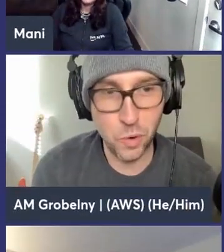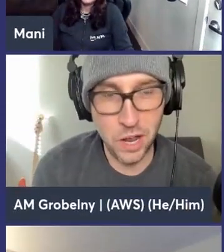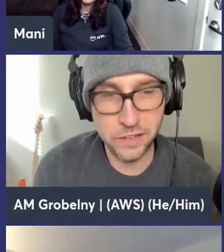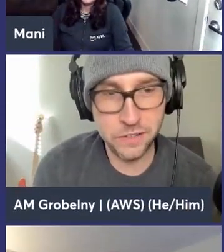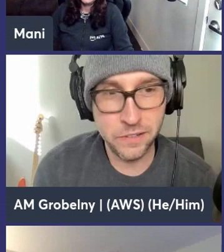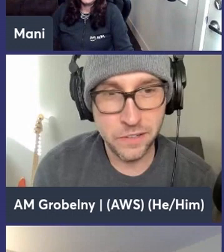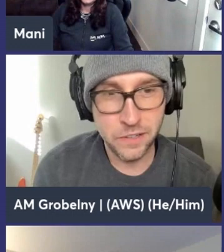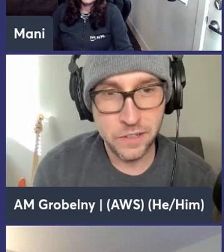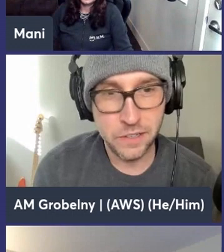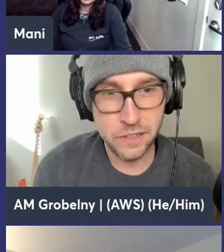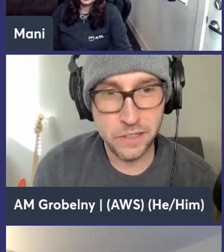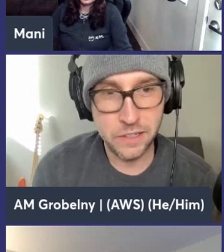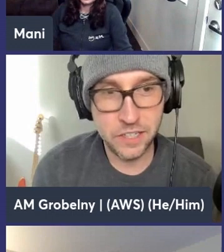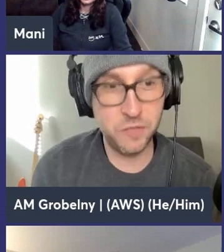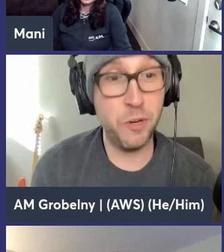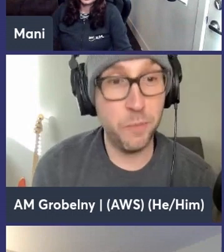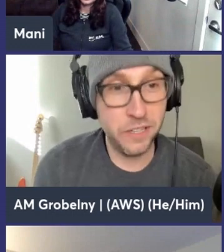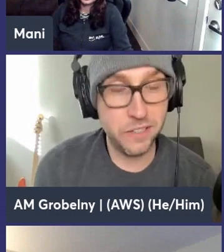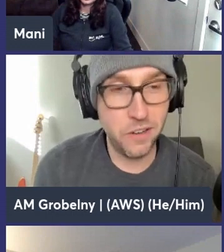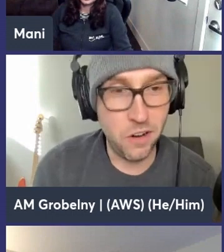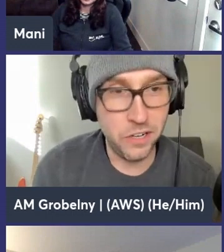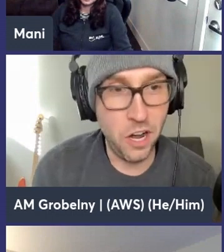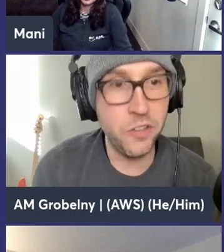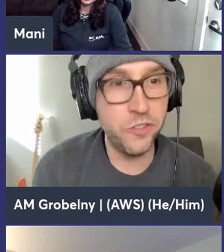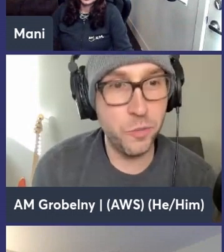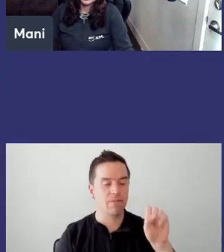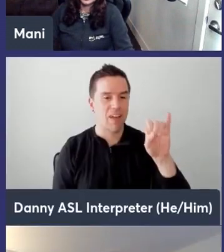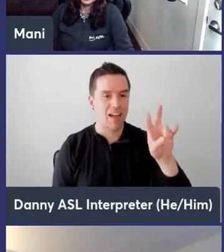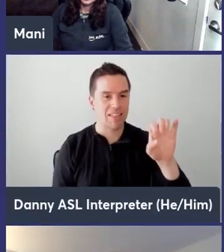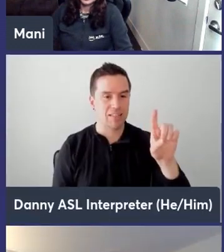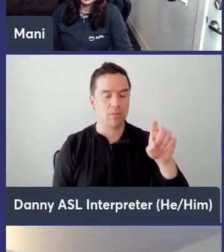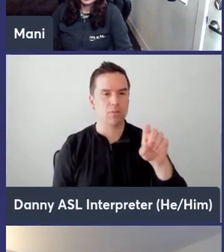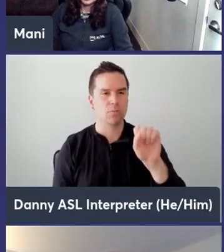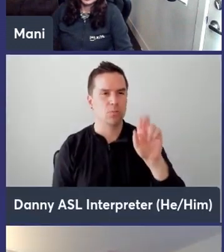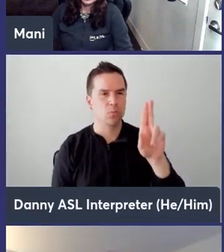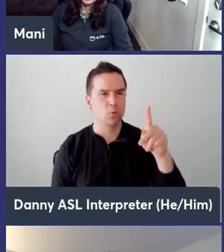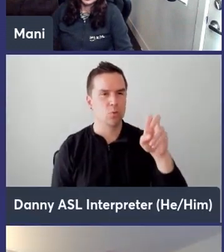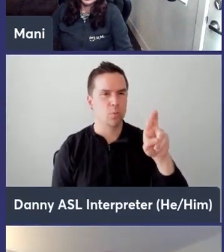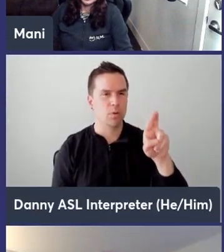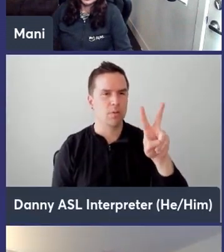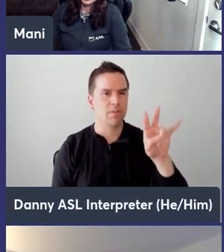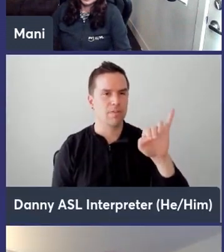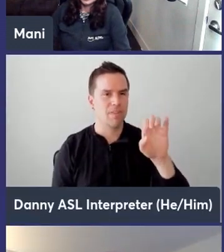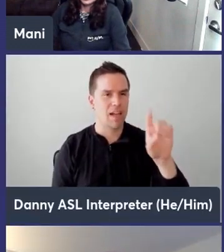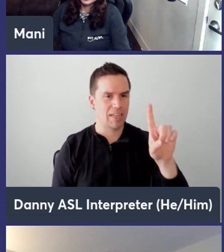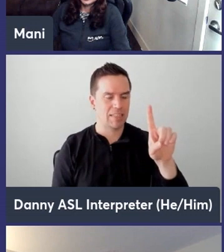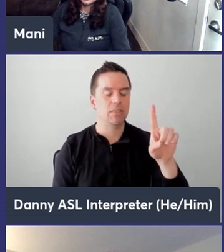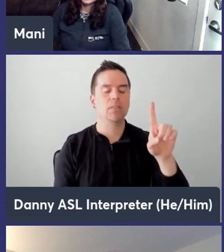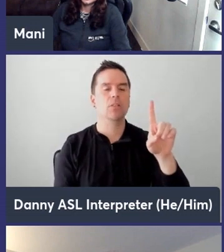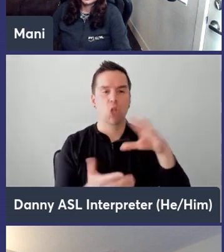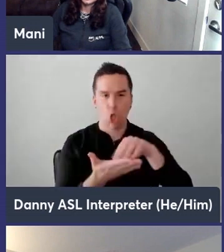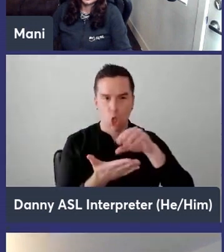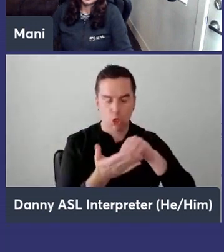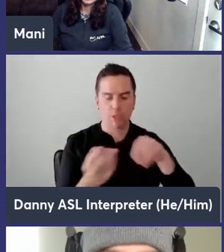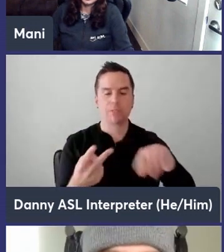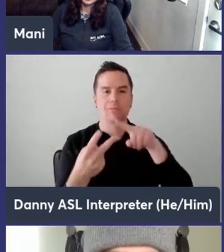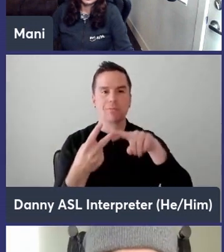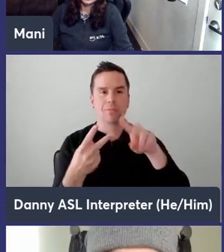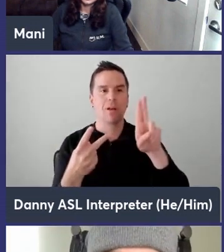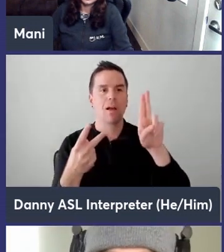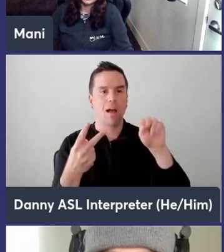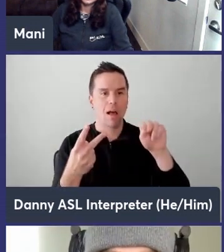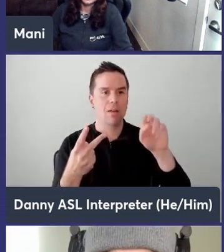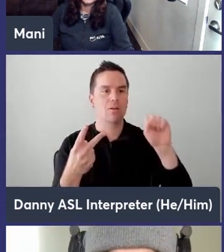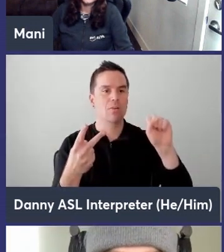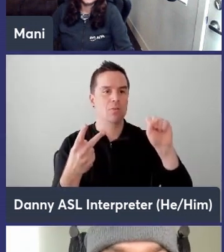to run experiments on unsupervised learning? And maybe, just because I